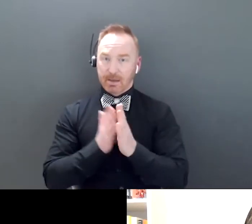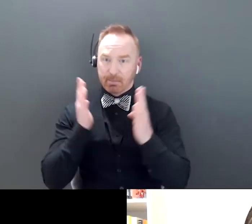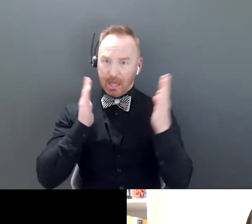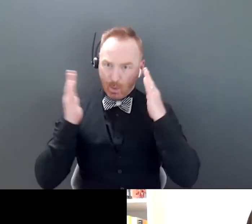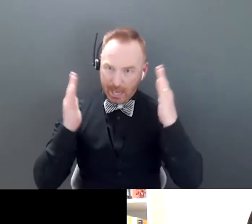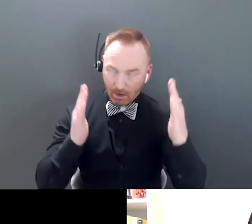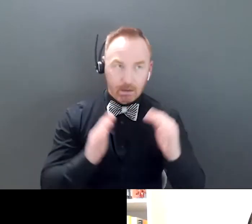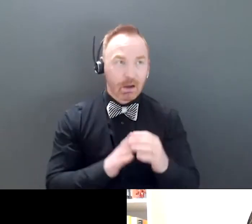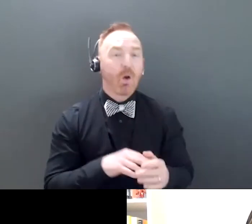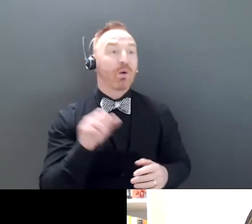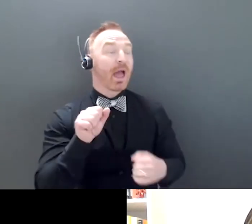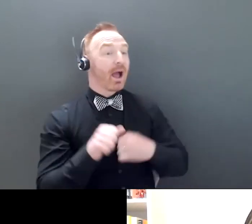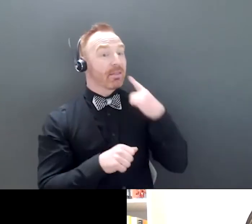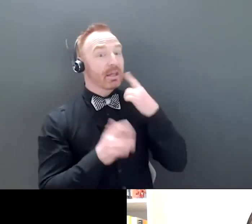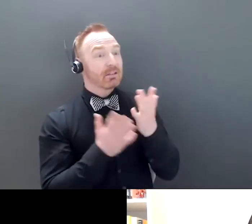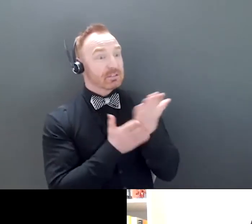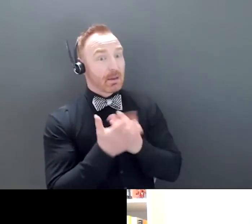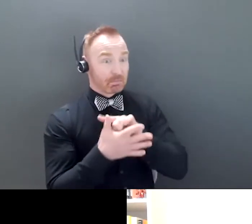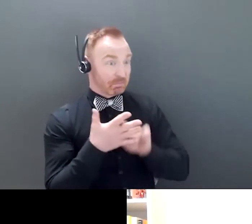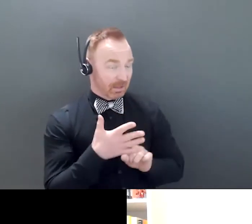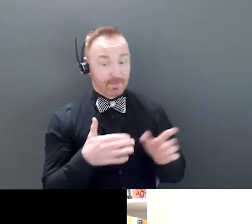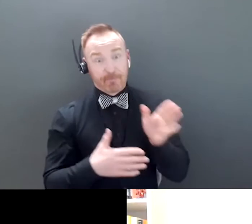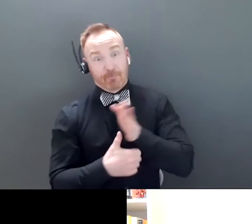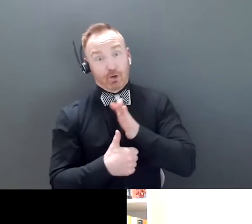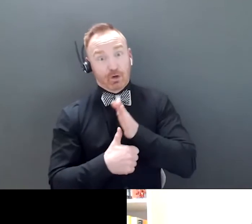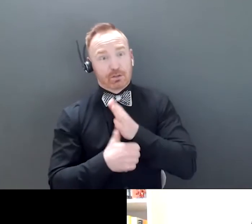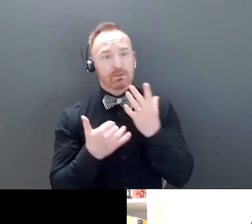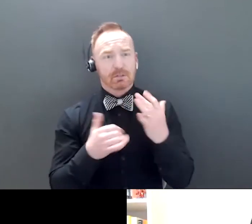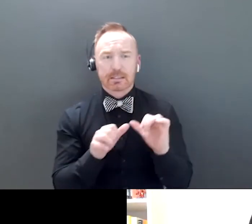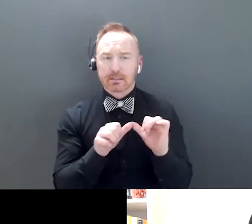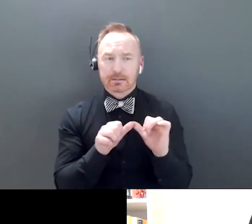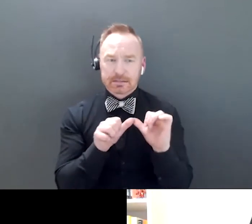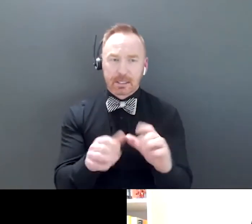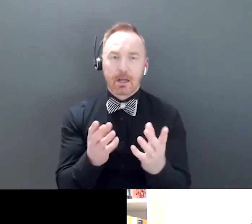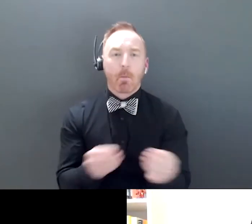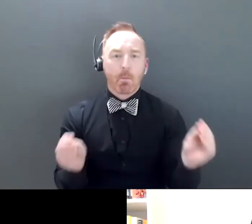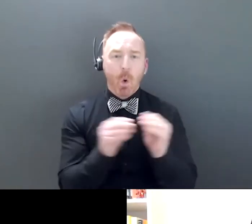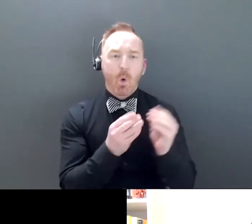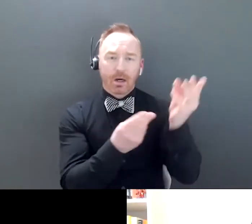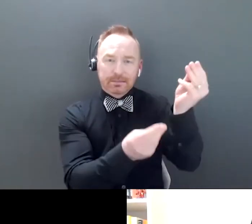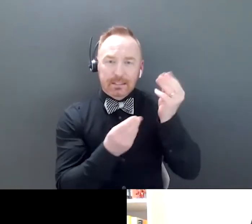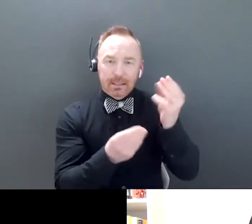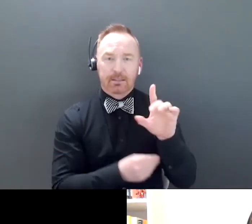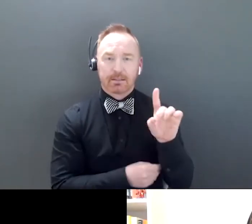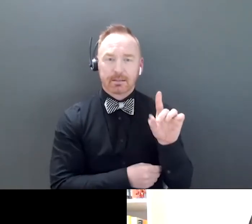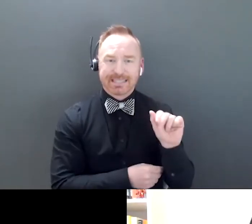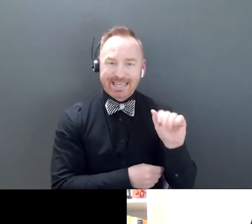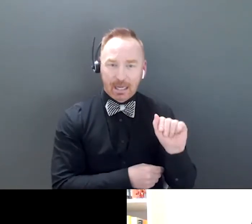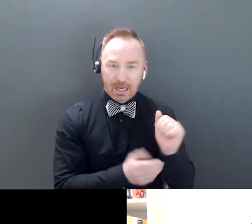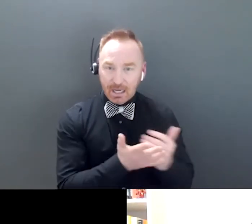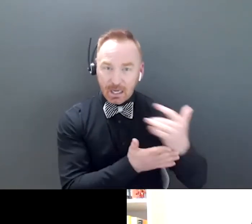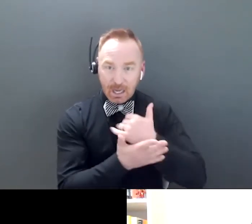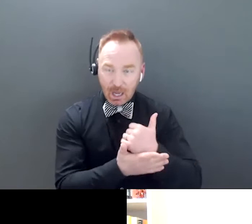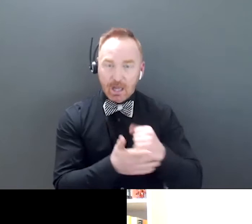think there's a few key pieces, right? The first continues to be that we need more data, and we need more actionable and sort of